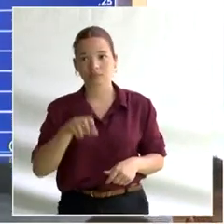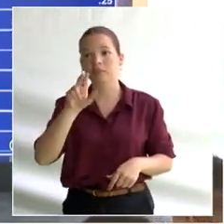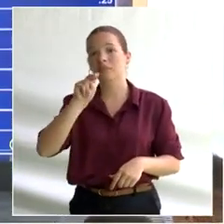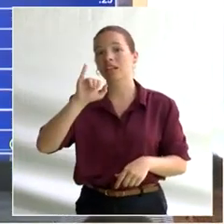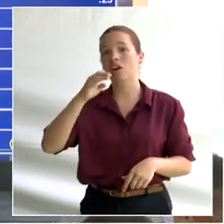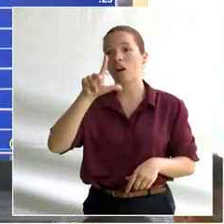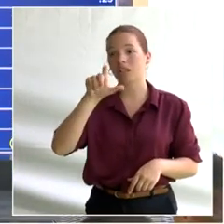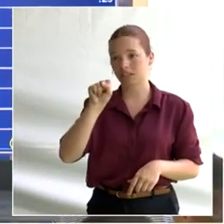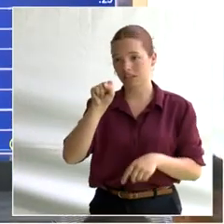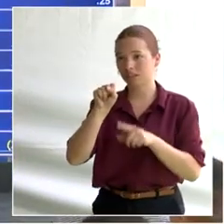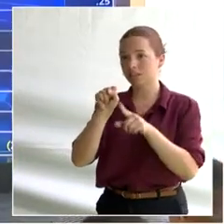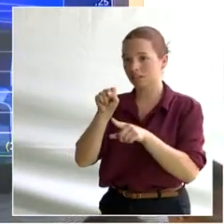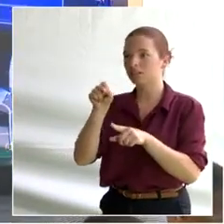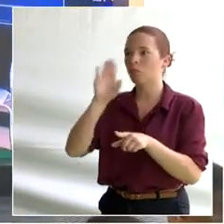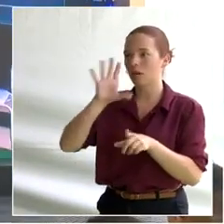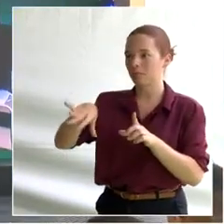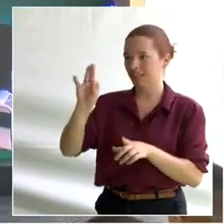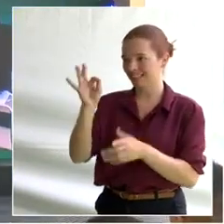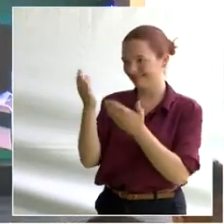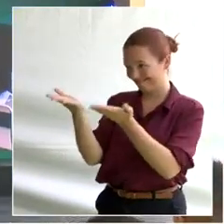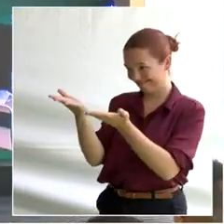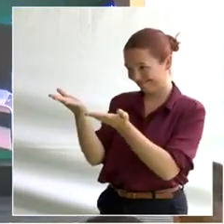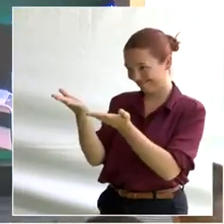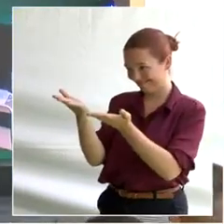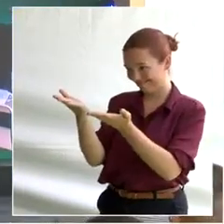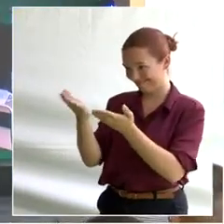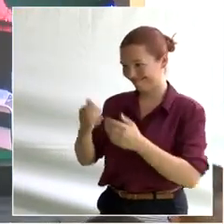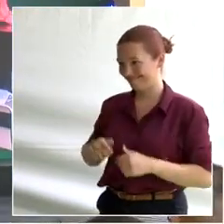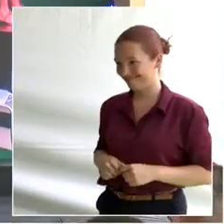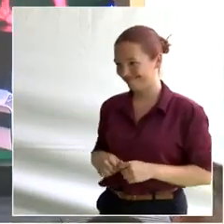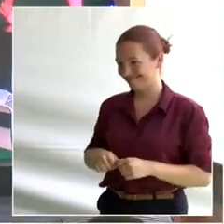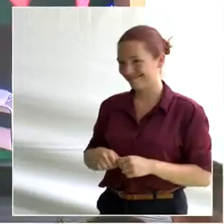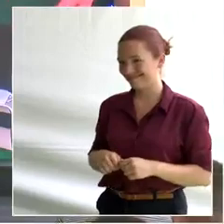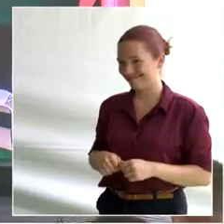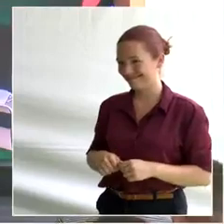Christina, please? Hello, welcome.